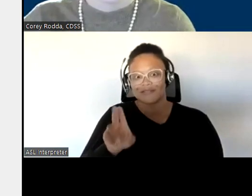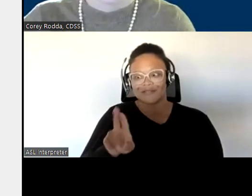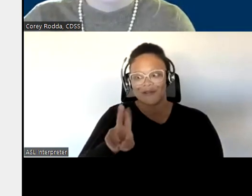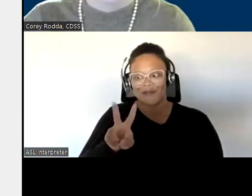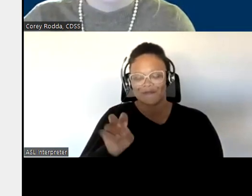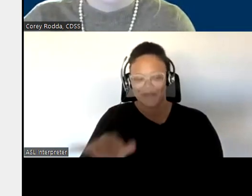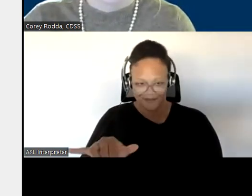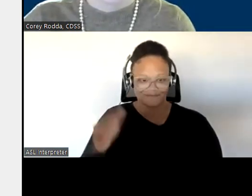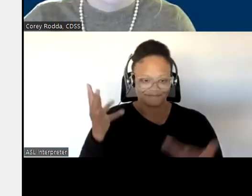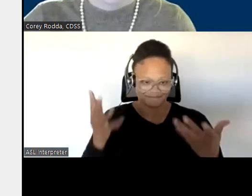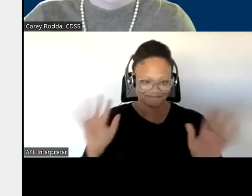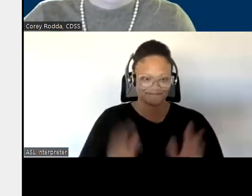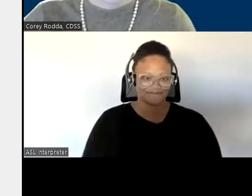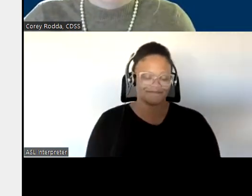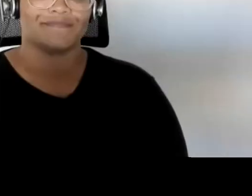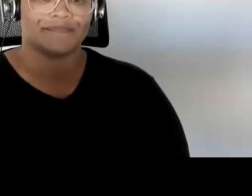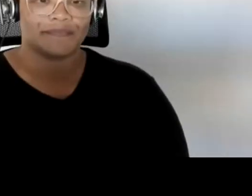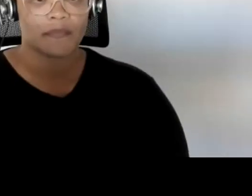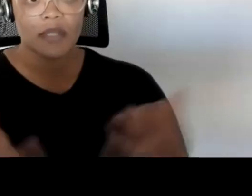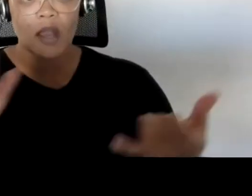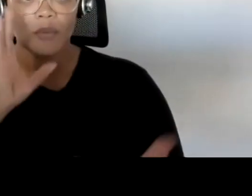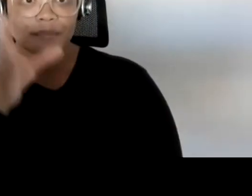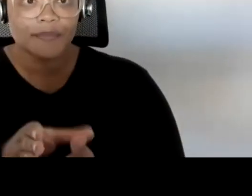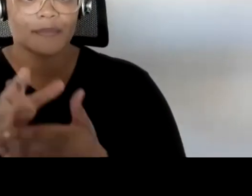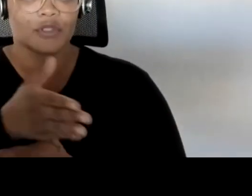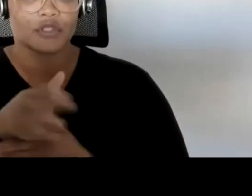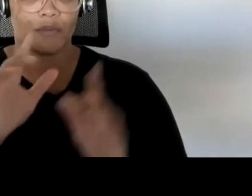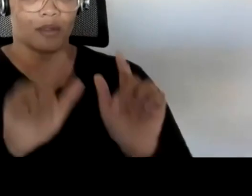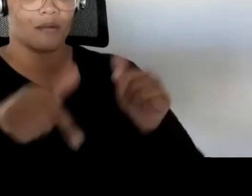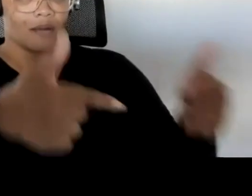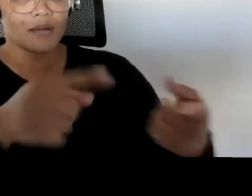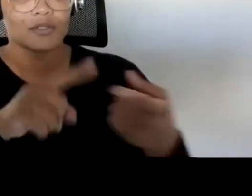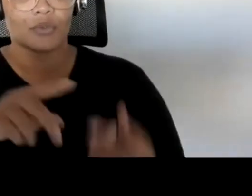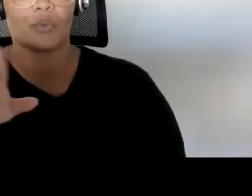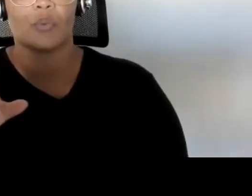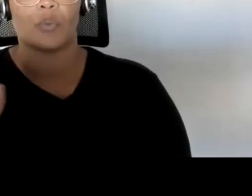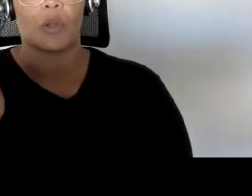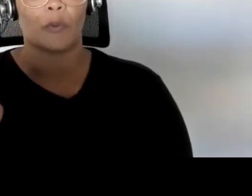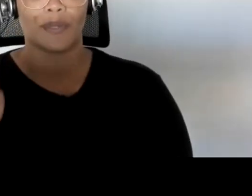So with that, I'm going to stop my share and turn it back to Romy.